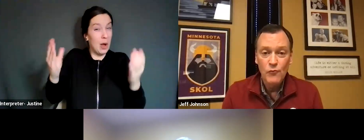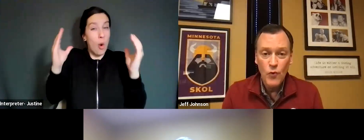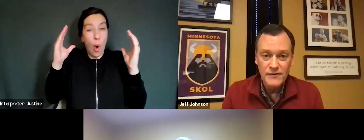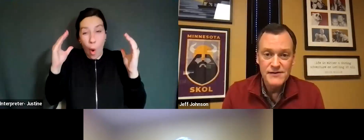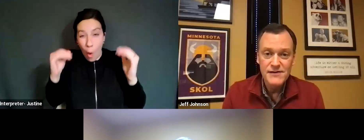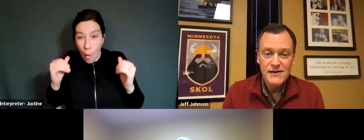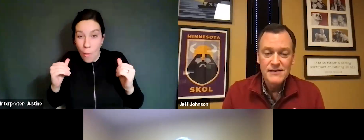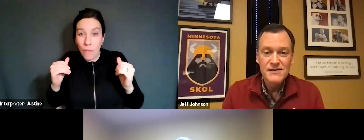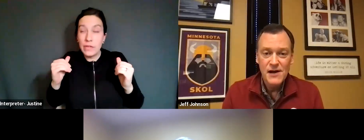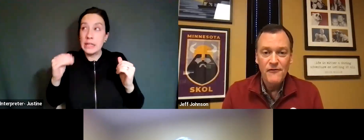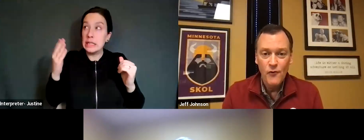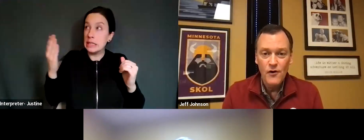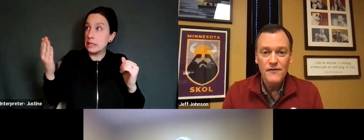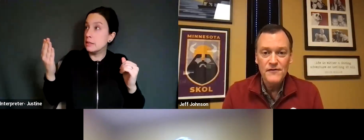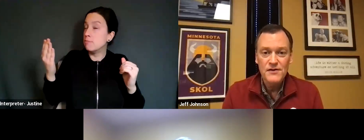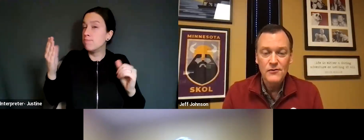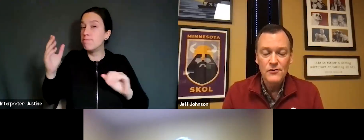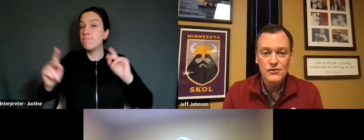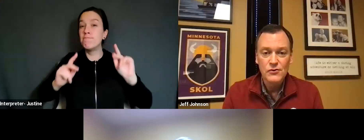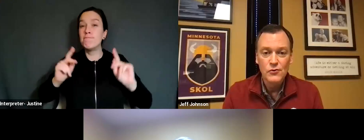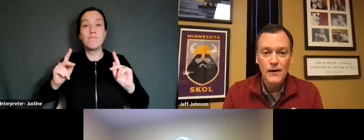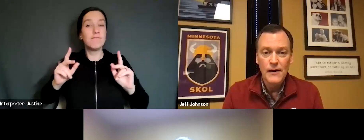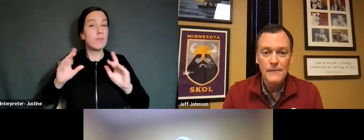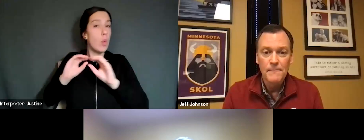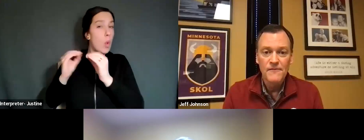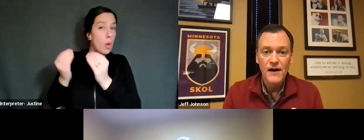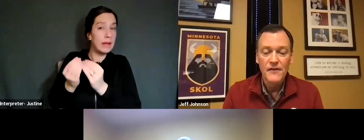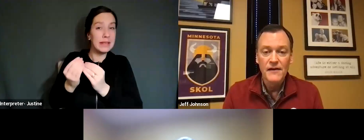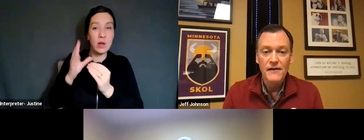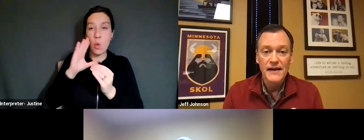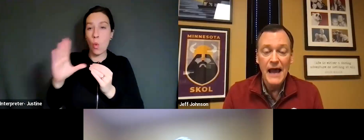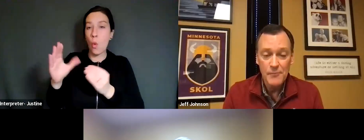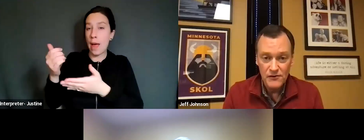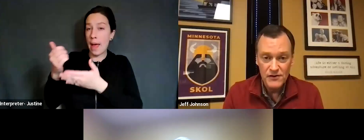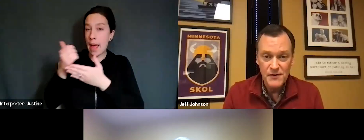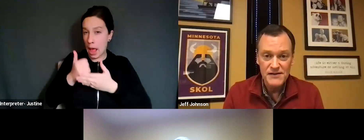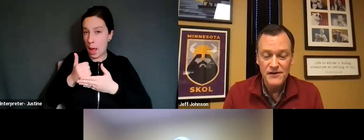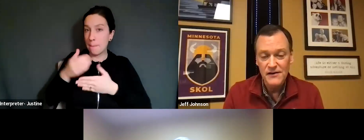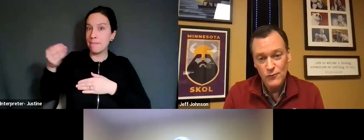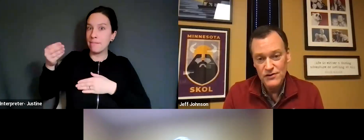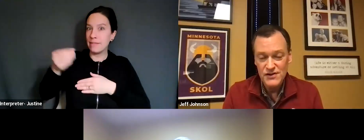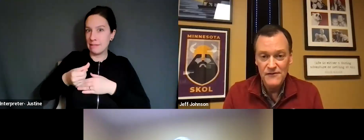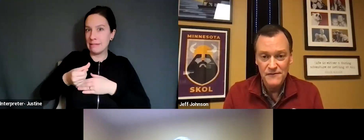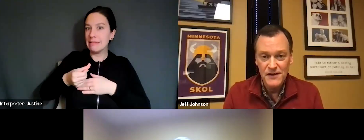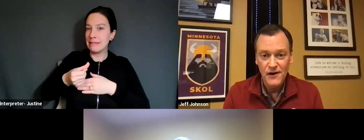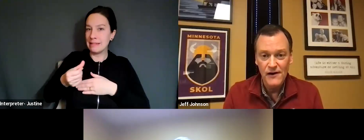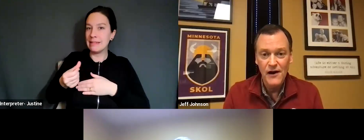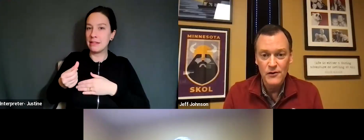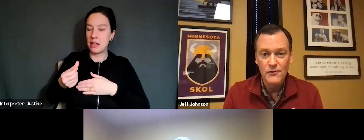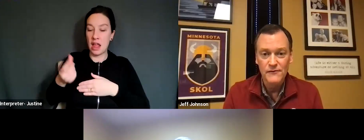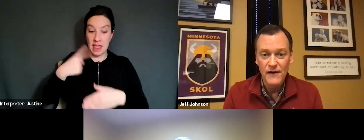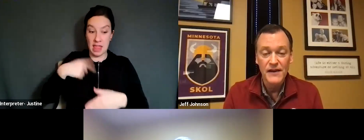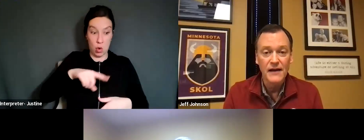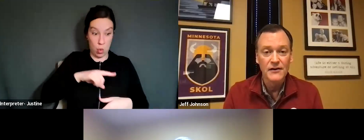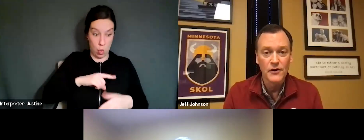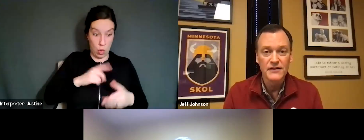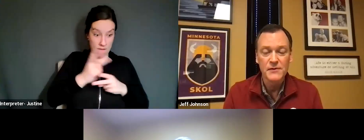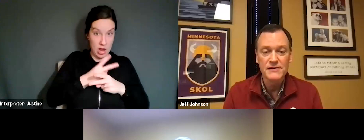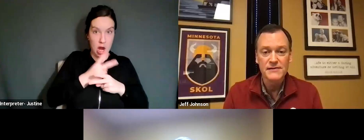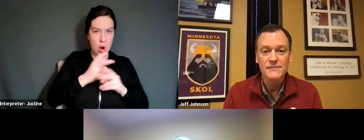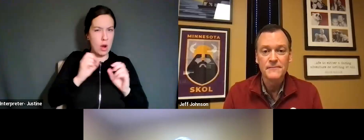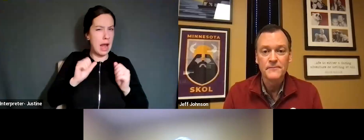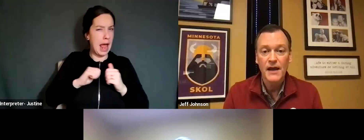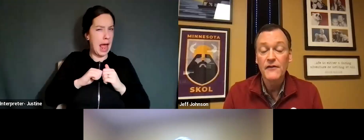maybe someone's stepped forth to fund the capital expense of it. And we just have to figure out how we would fund the